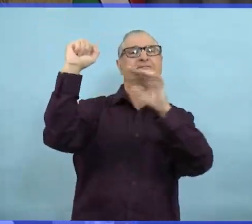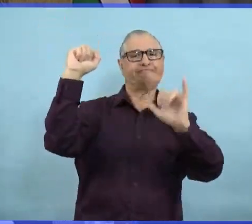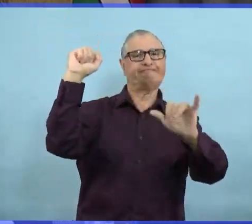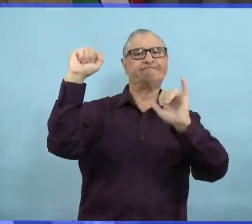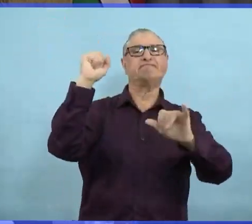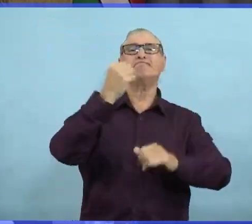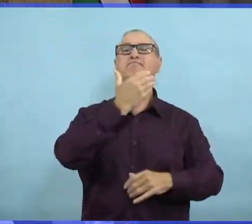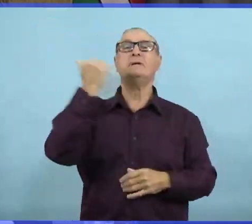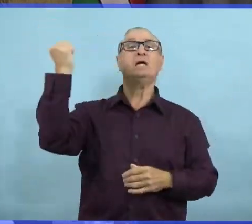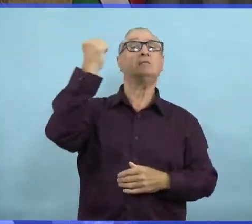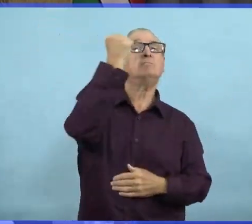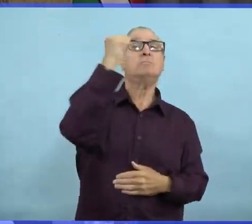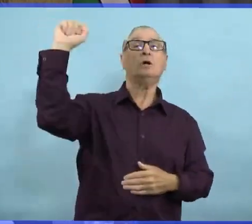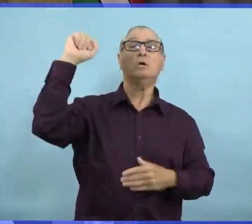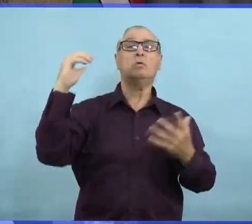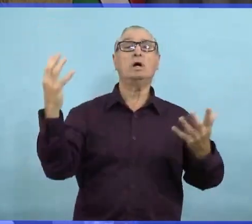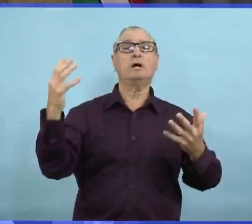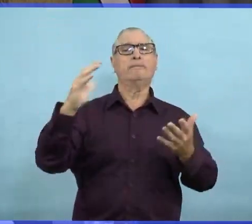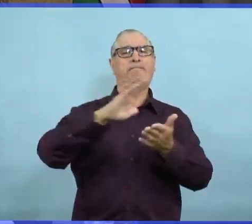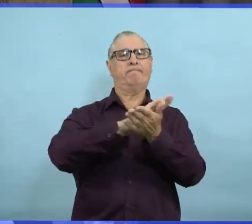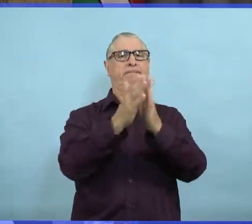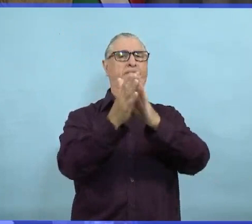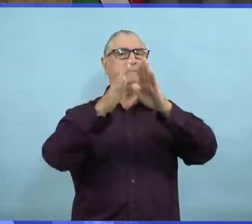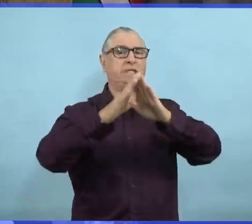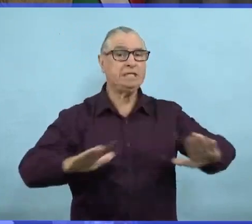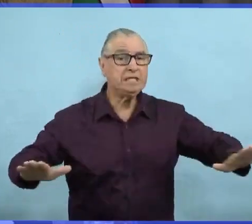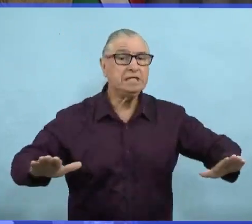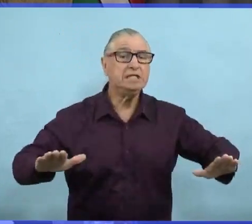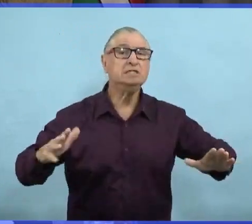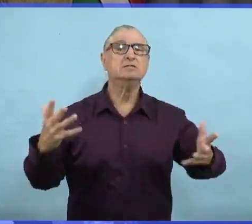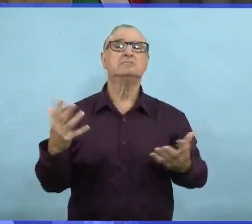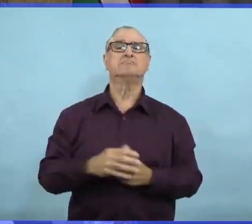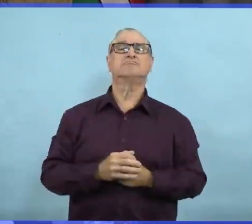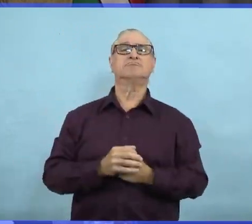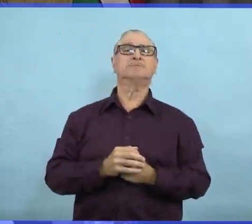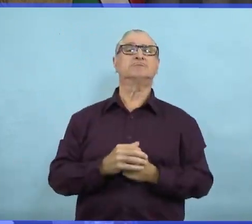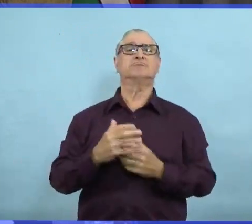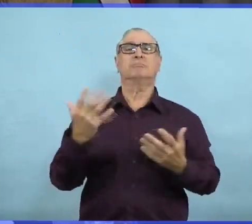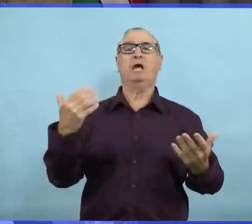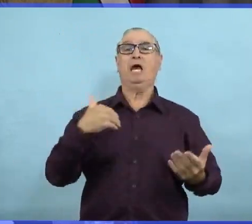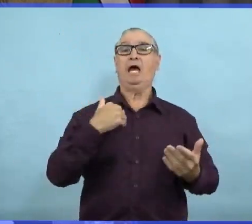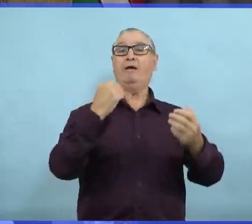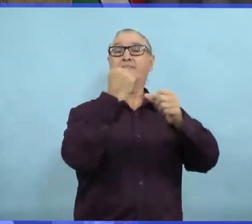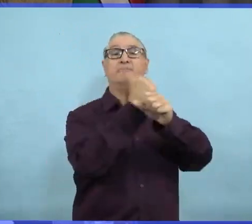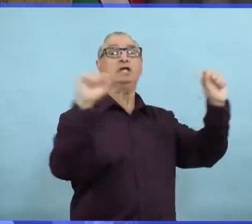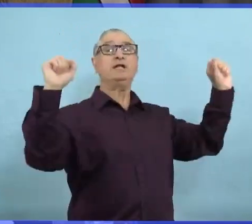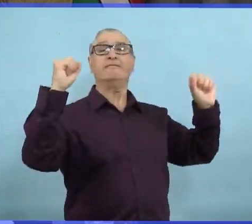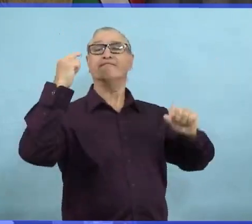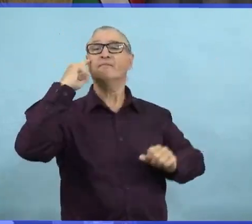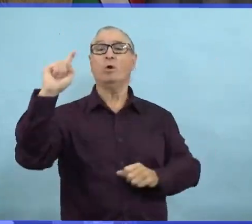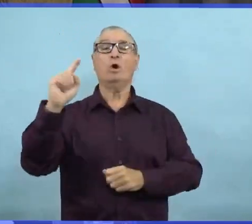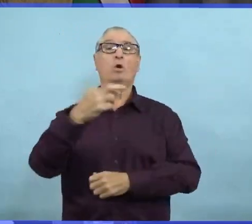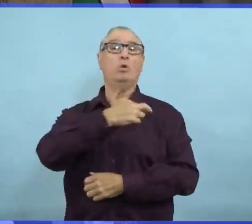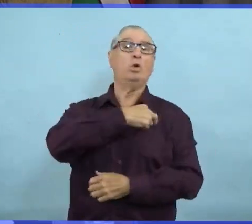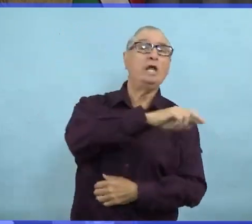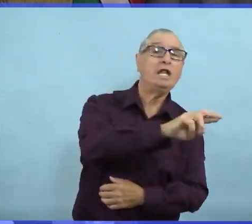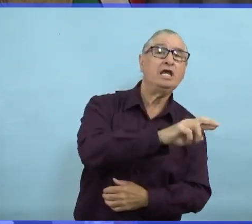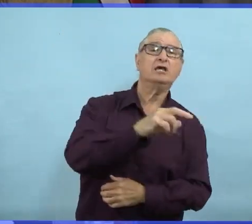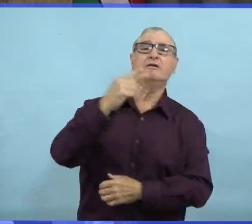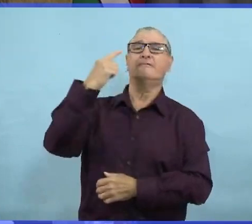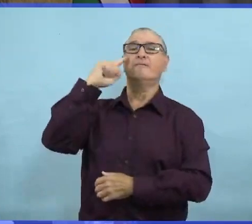The freedoms we used to take for granted are freedoms of movement, of association, of religion, in fact, even to communicate with one